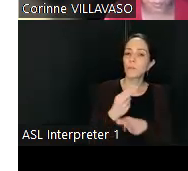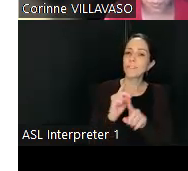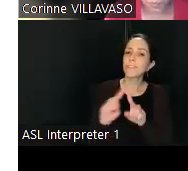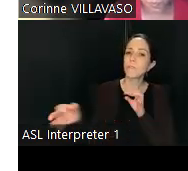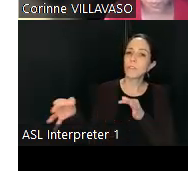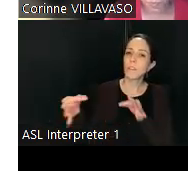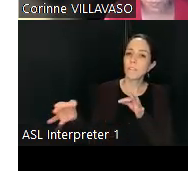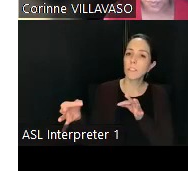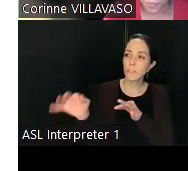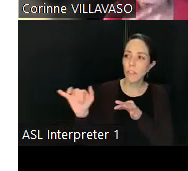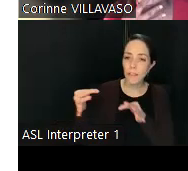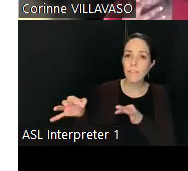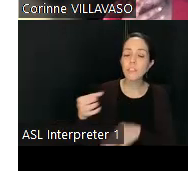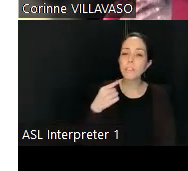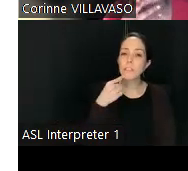too.